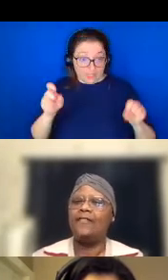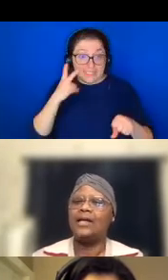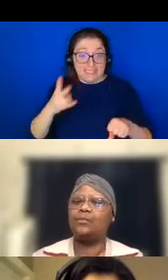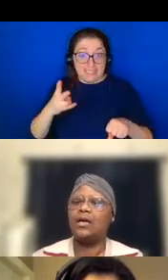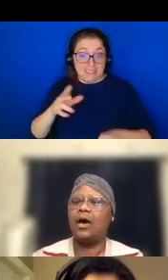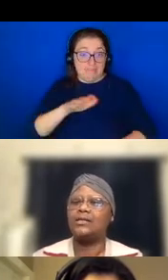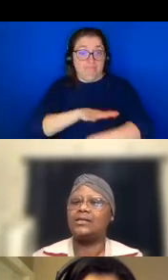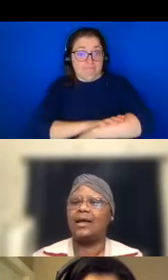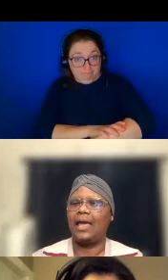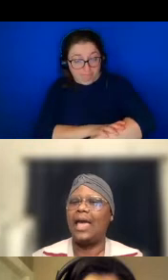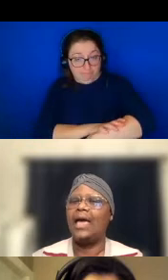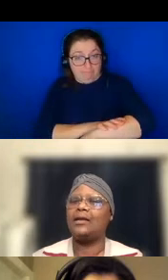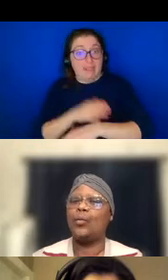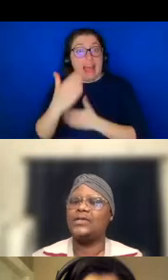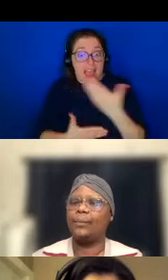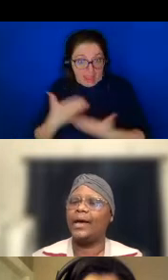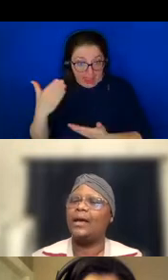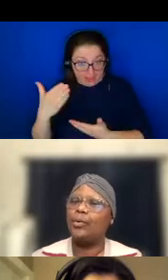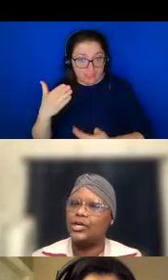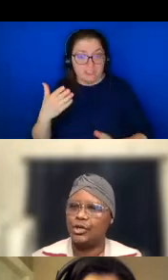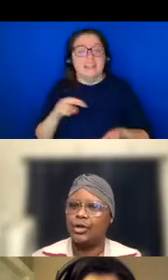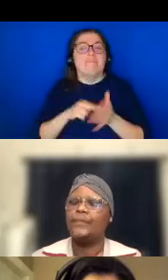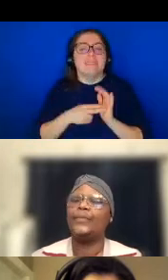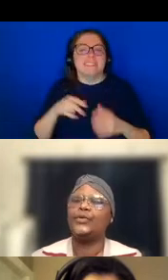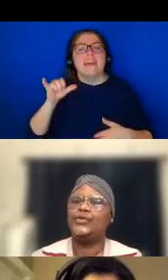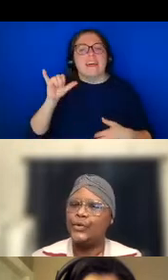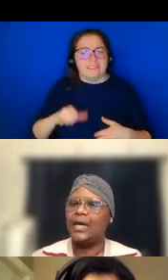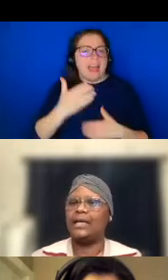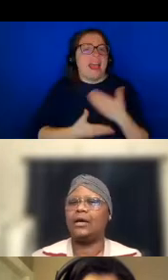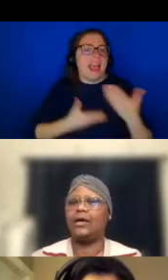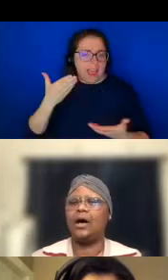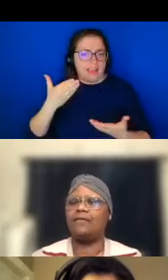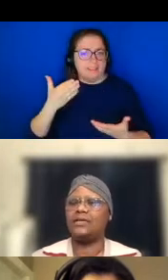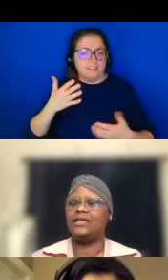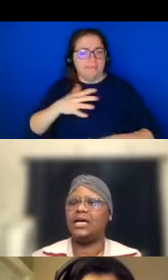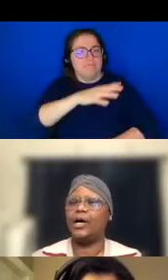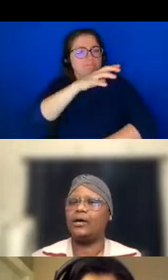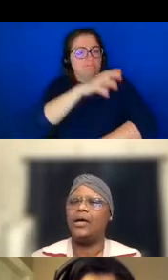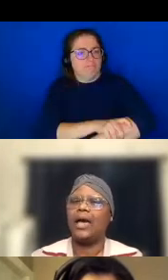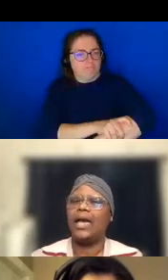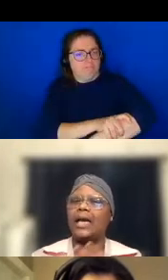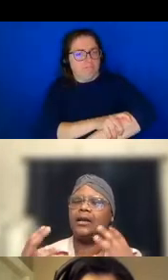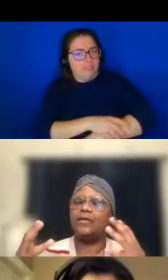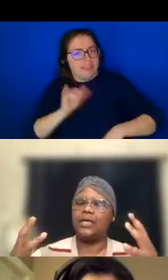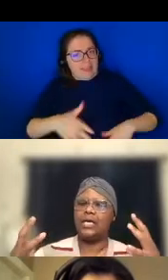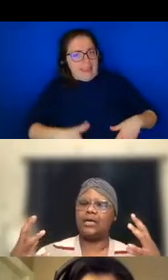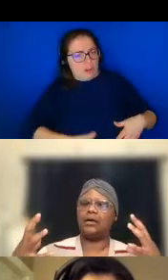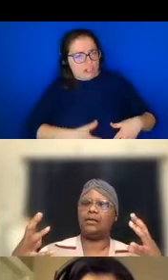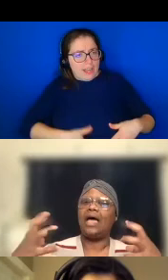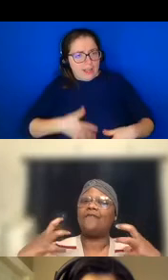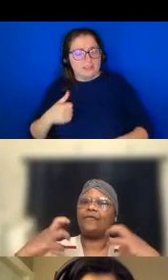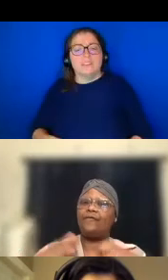and that's because that hand was applying pressure to that area of the stomach, and